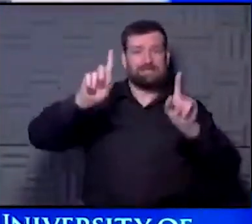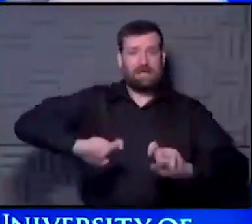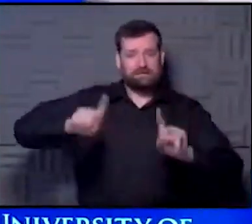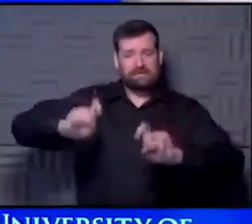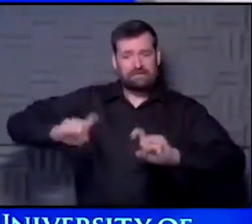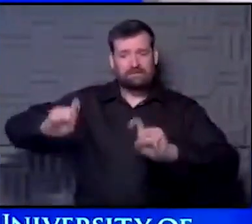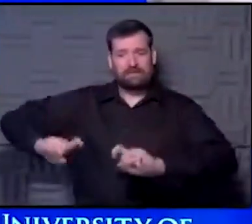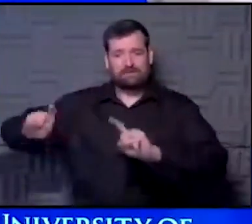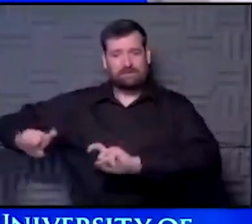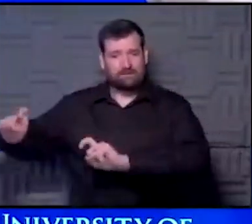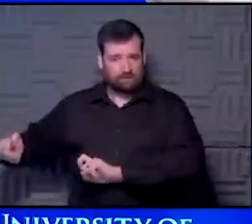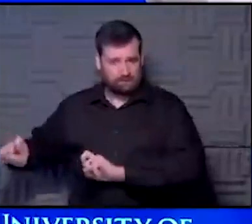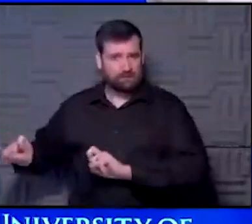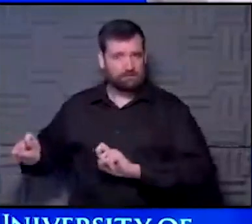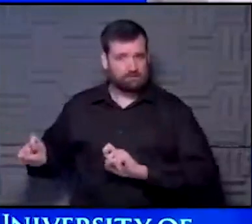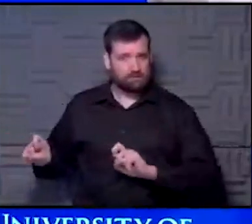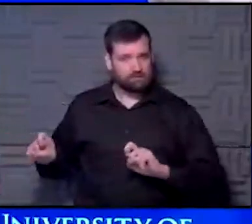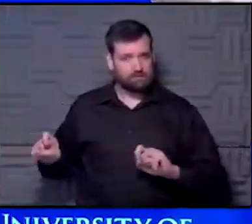so